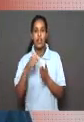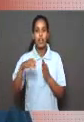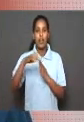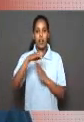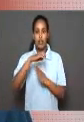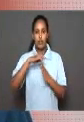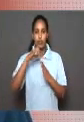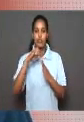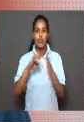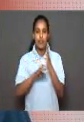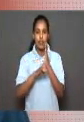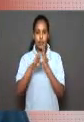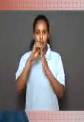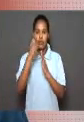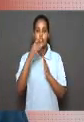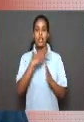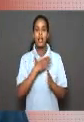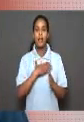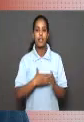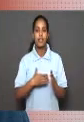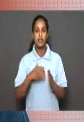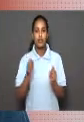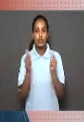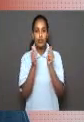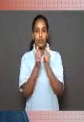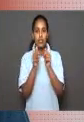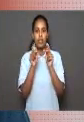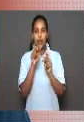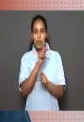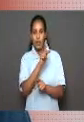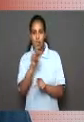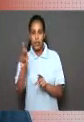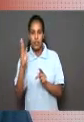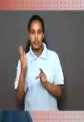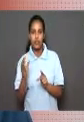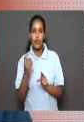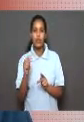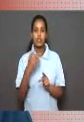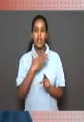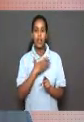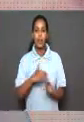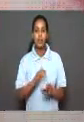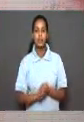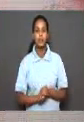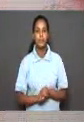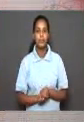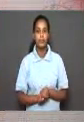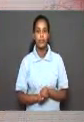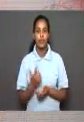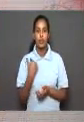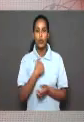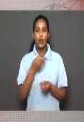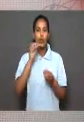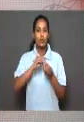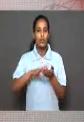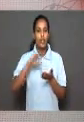electronic configuration of the elements with periodicity of elements. We